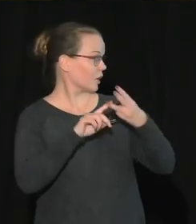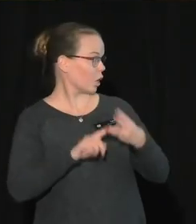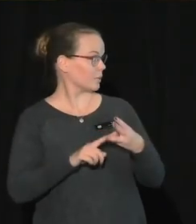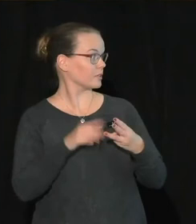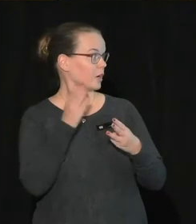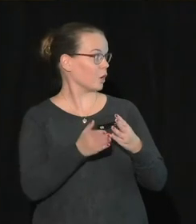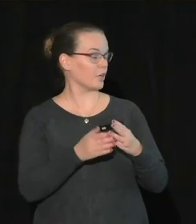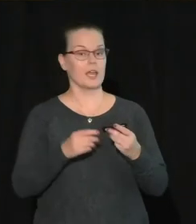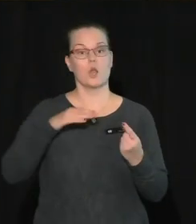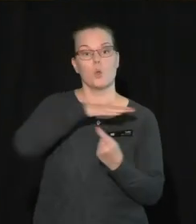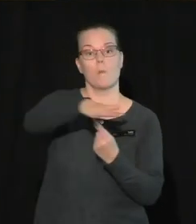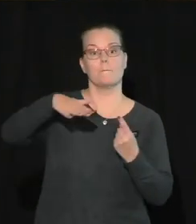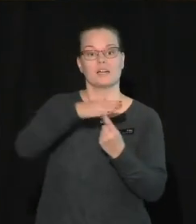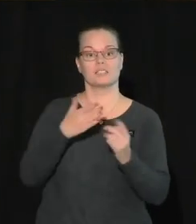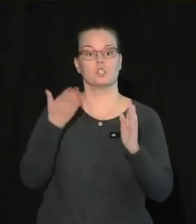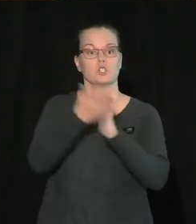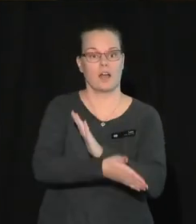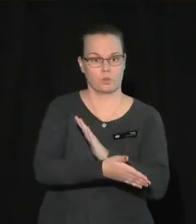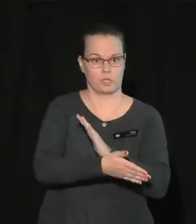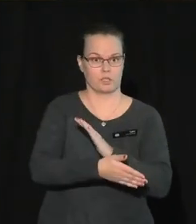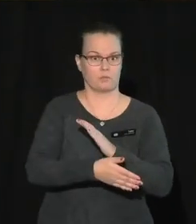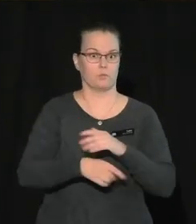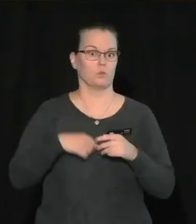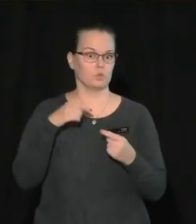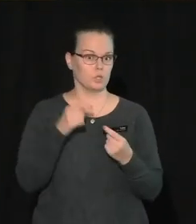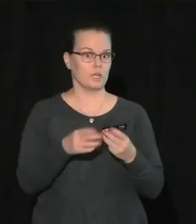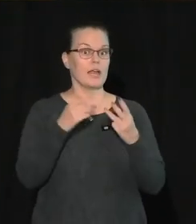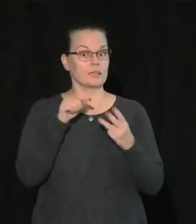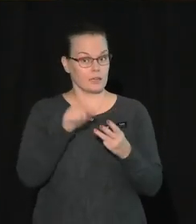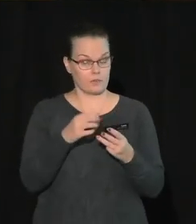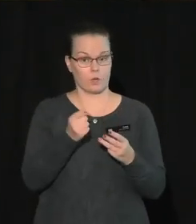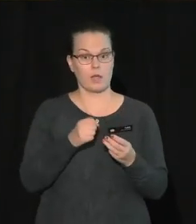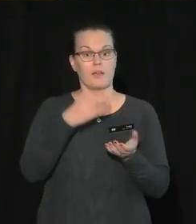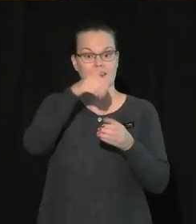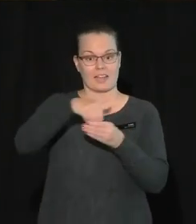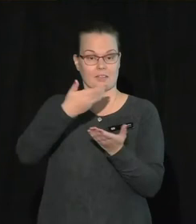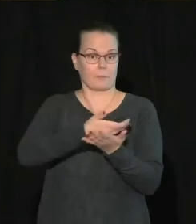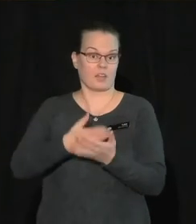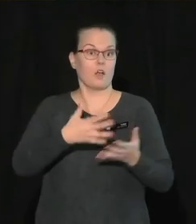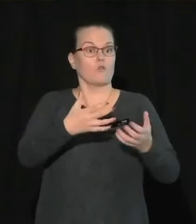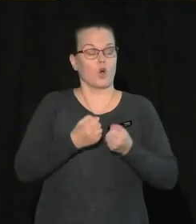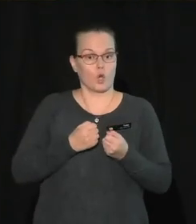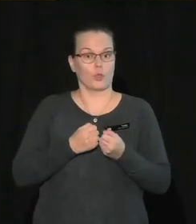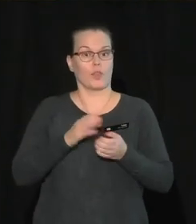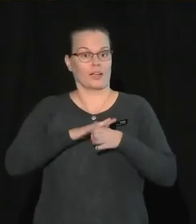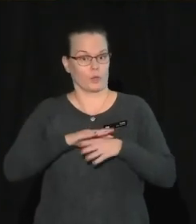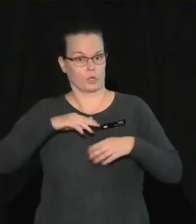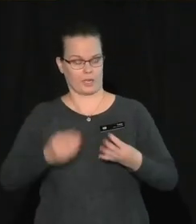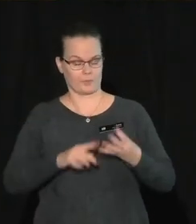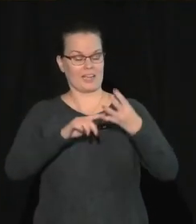functional requirements that can be adopted by the member states. Annex